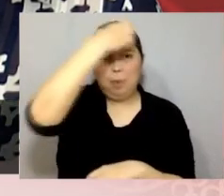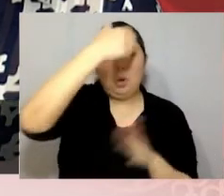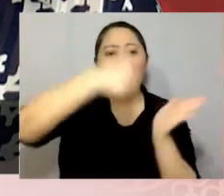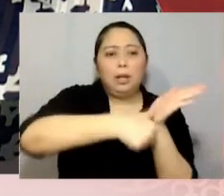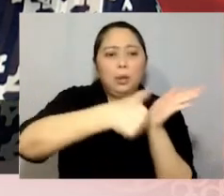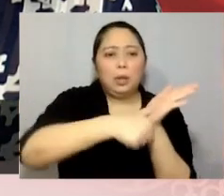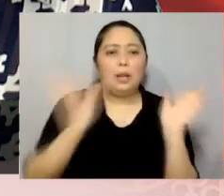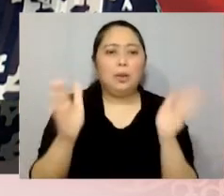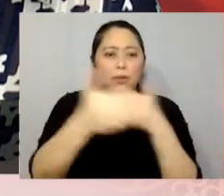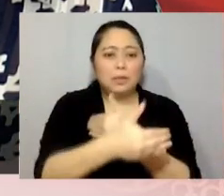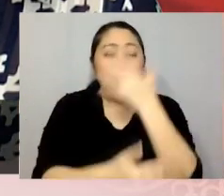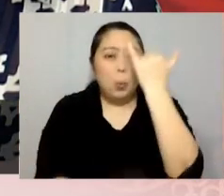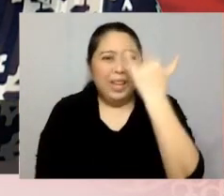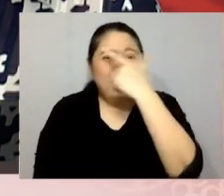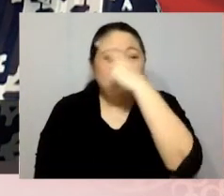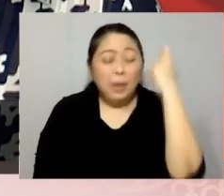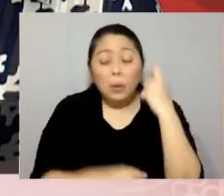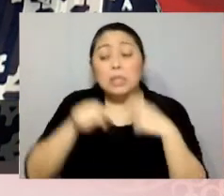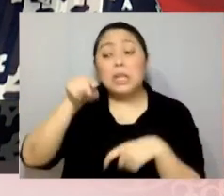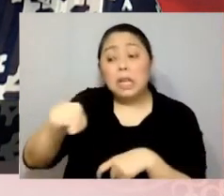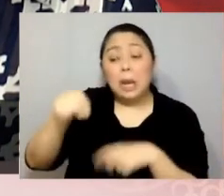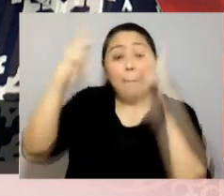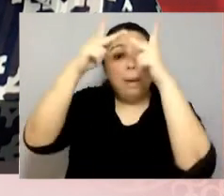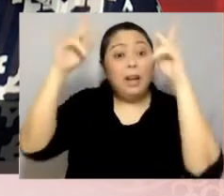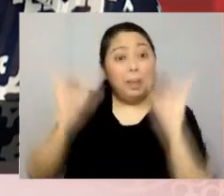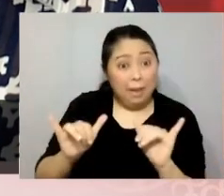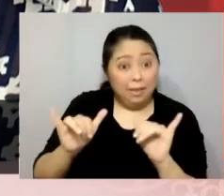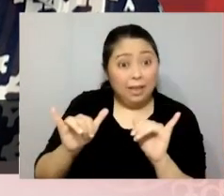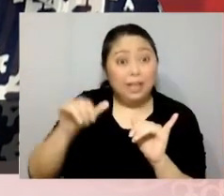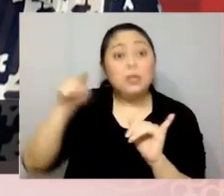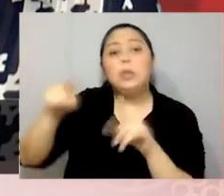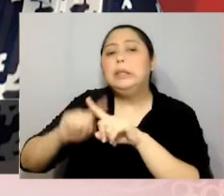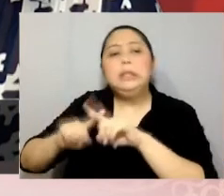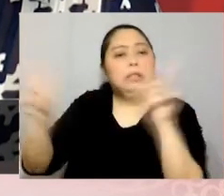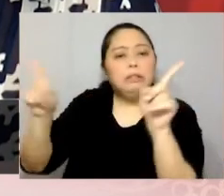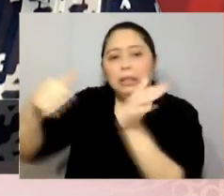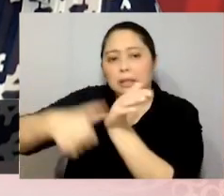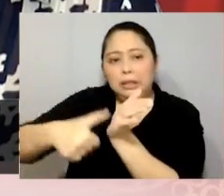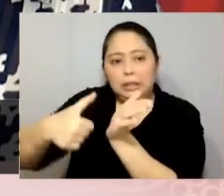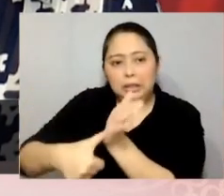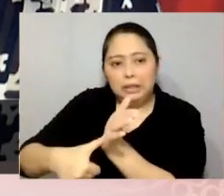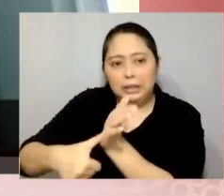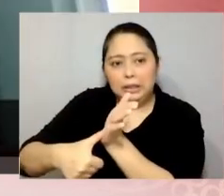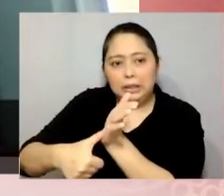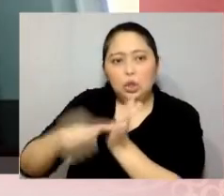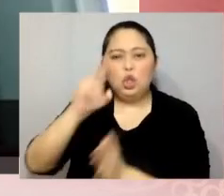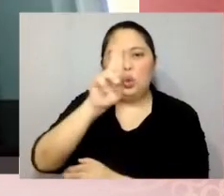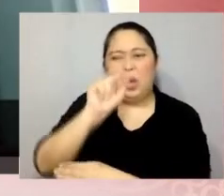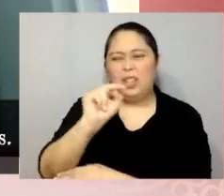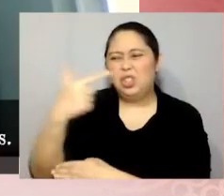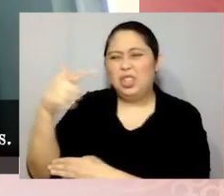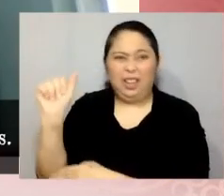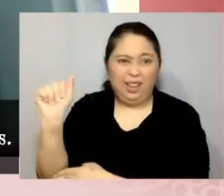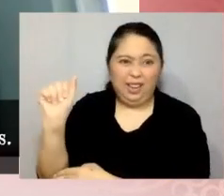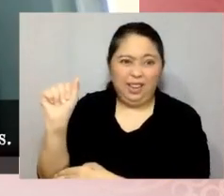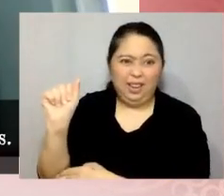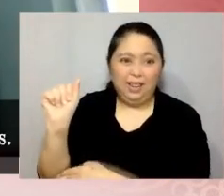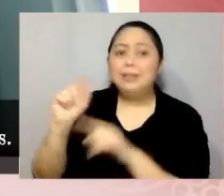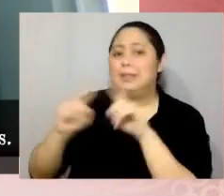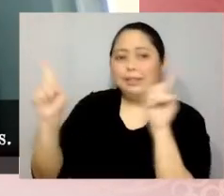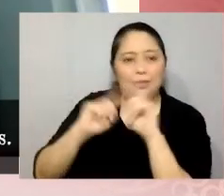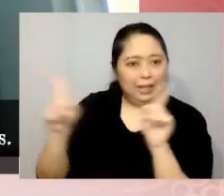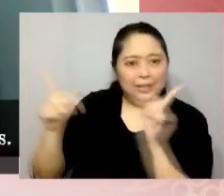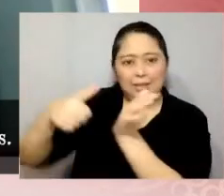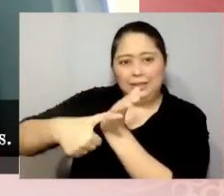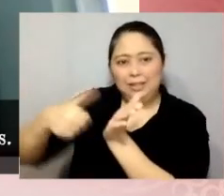kasi different po ang elections namin dahil parliamentary form kami, unitary ang national. Yeah. Mm-hmm. So ang daming